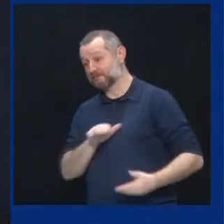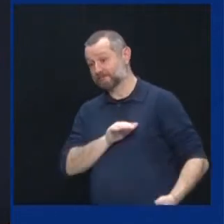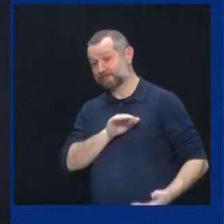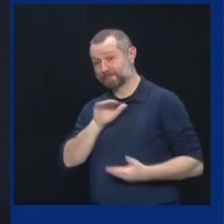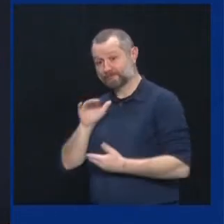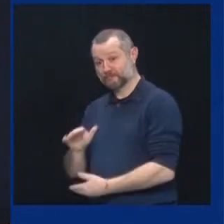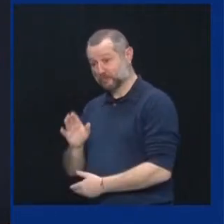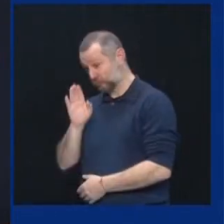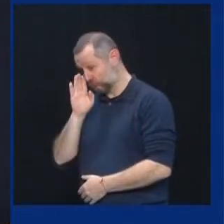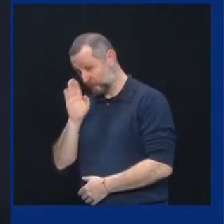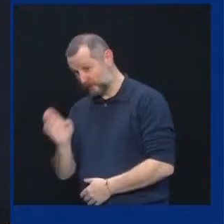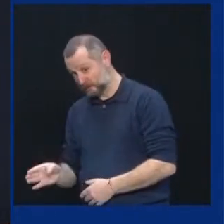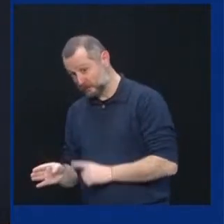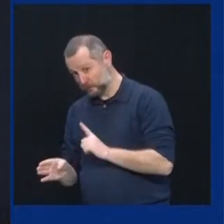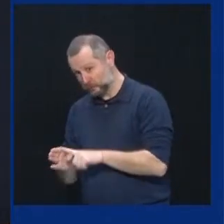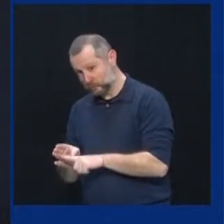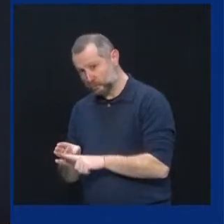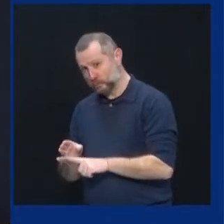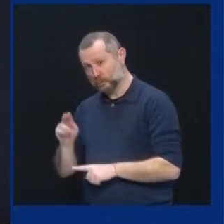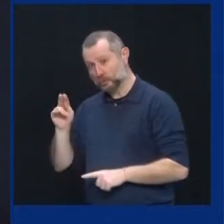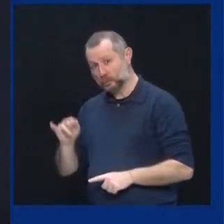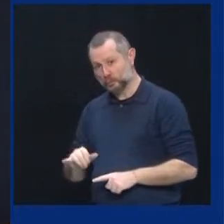directly to the city.